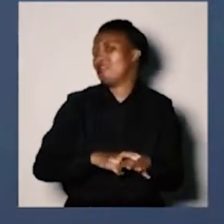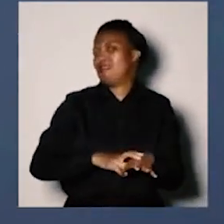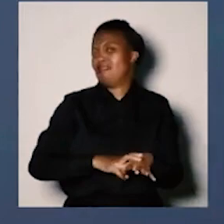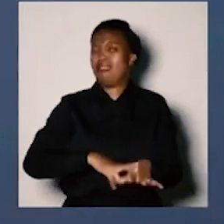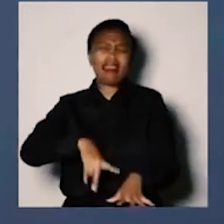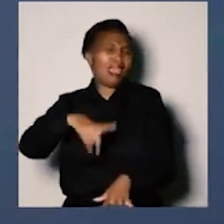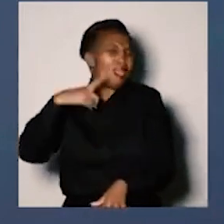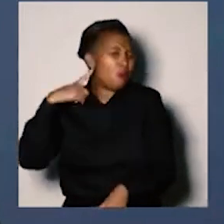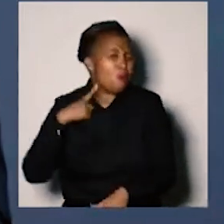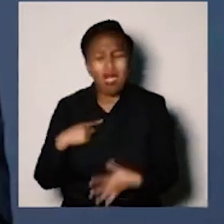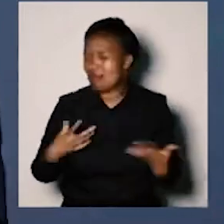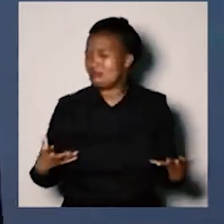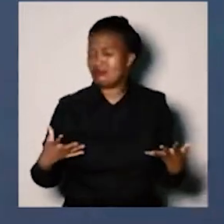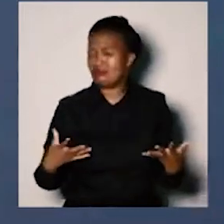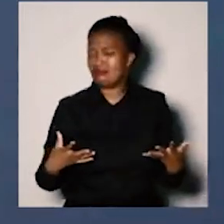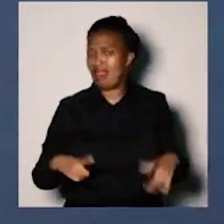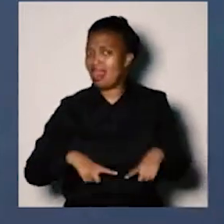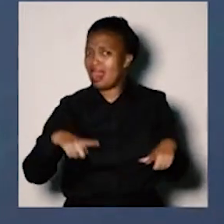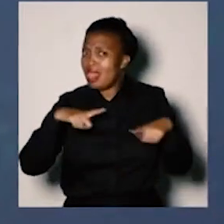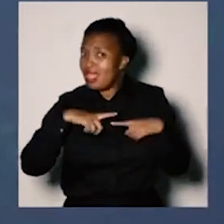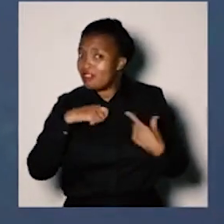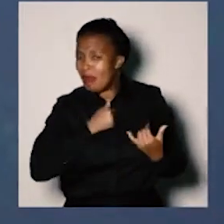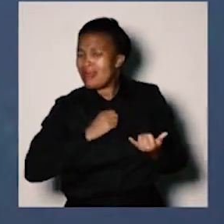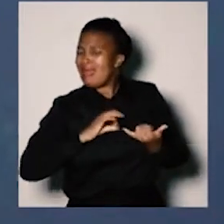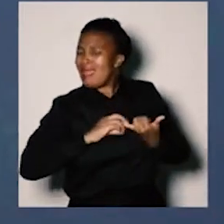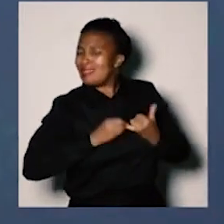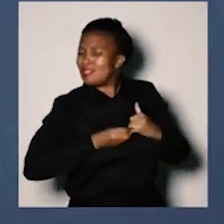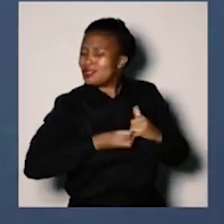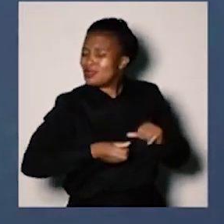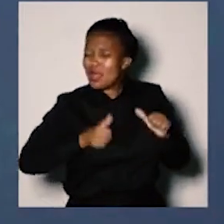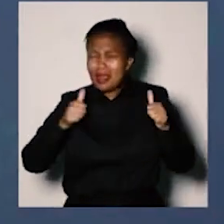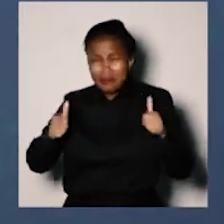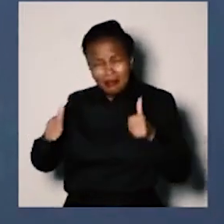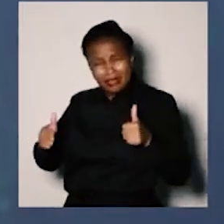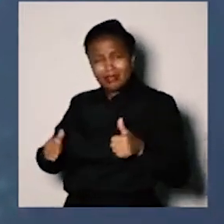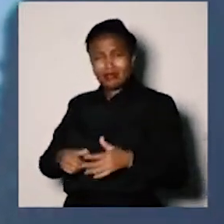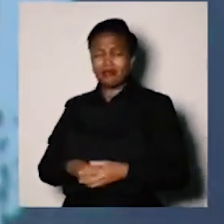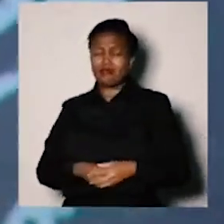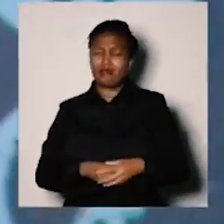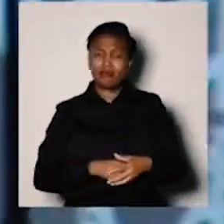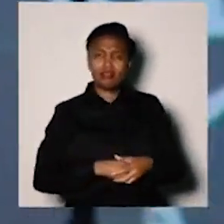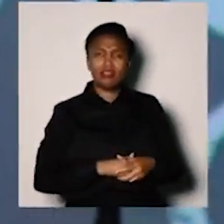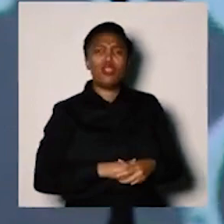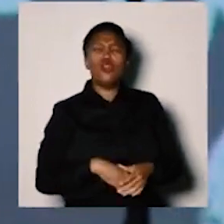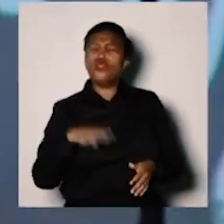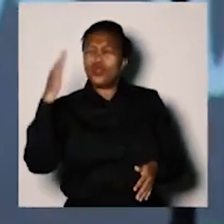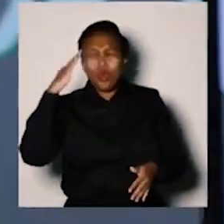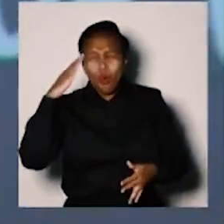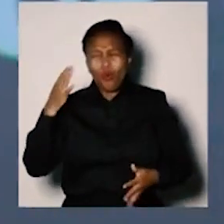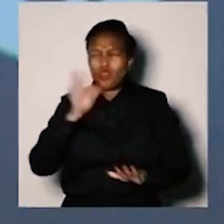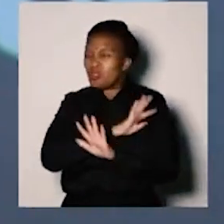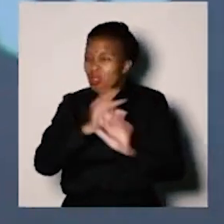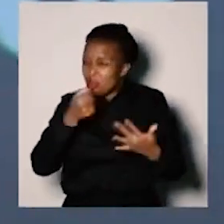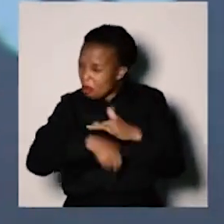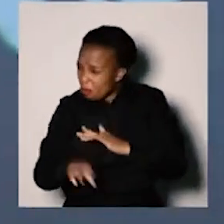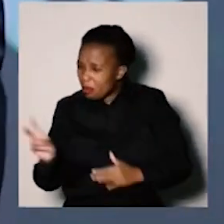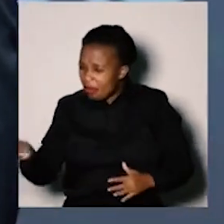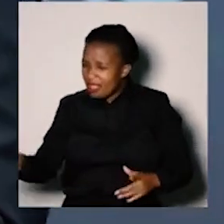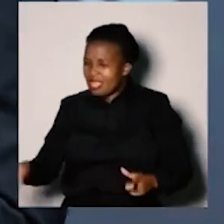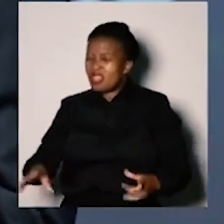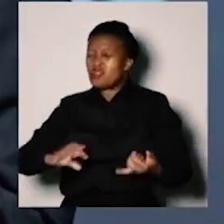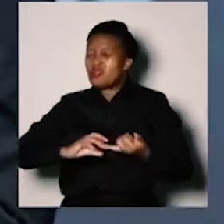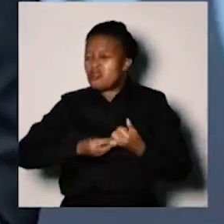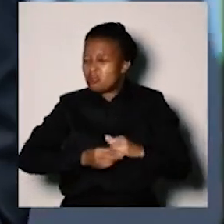Something is missing in my life. I mean, I try my best. You know when you are religious, eh? And you're not born again, you try your best to connect with